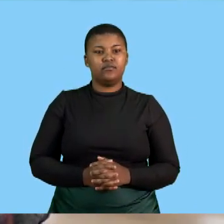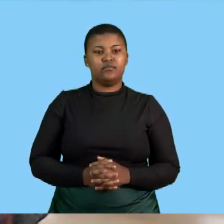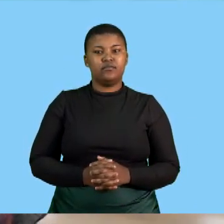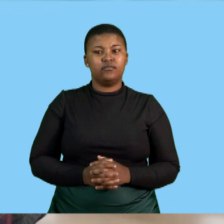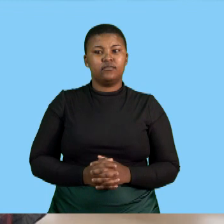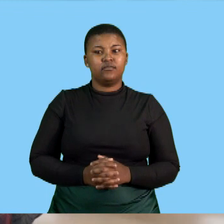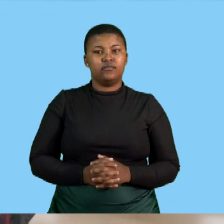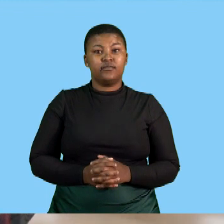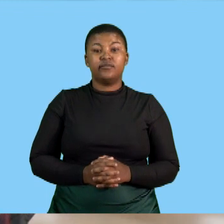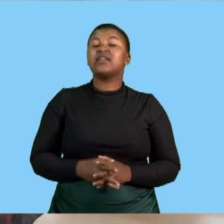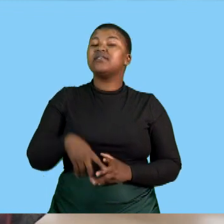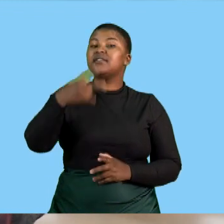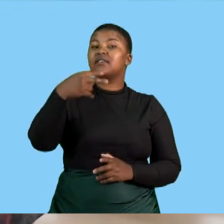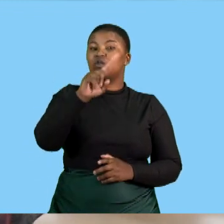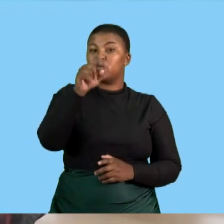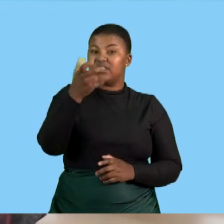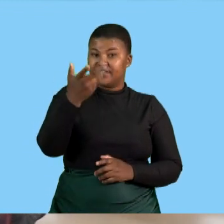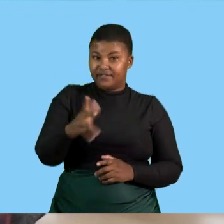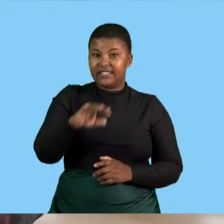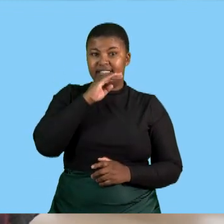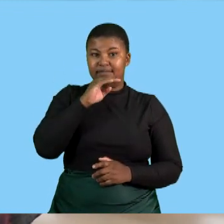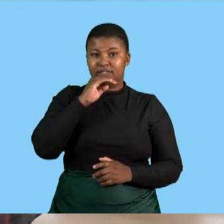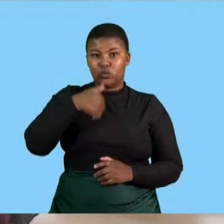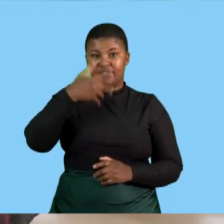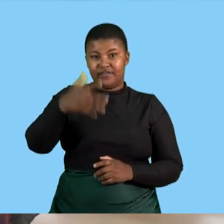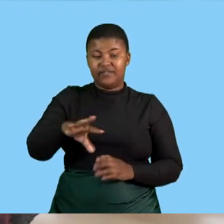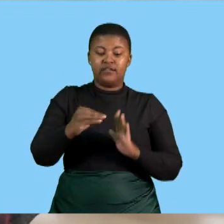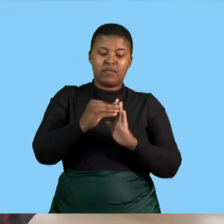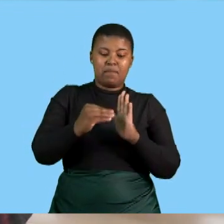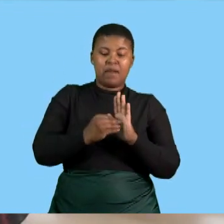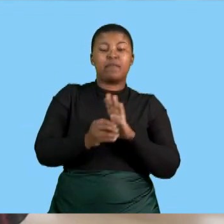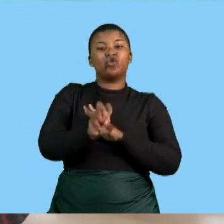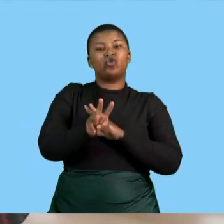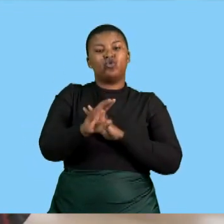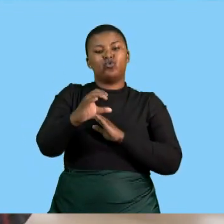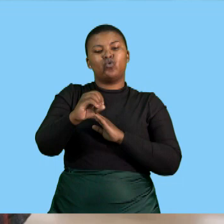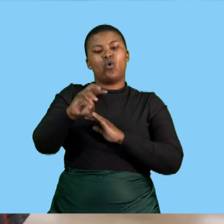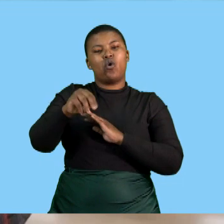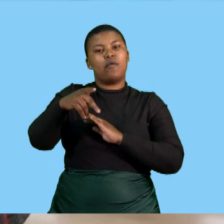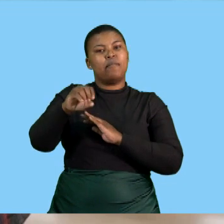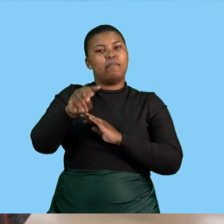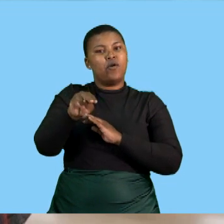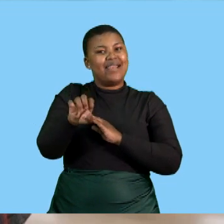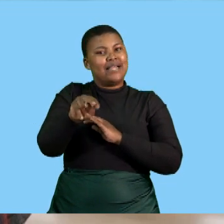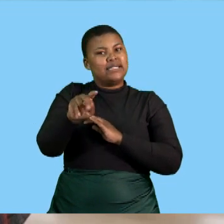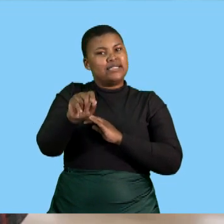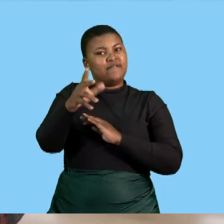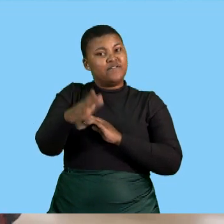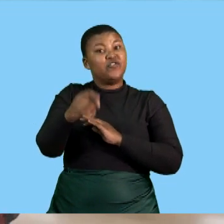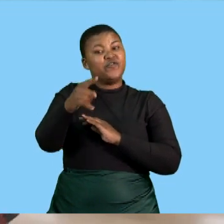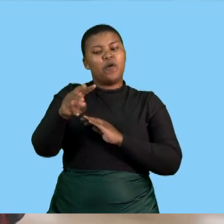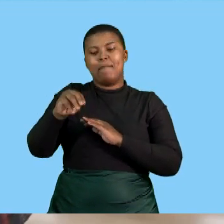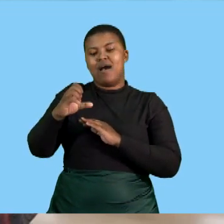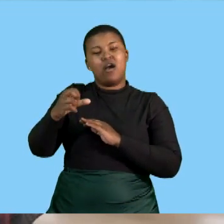that is then our second question where we named, meaning shortly listed, two components of our